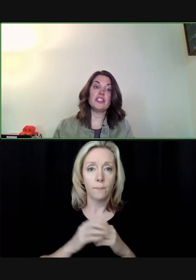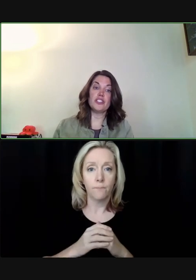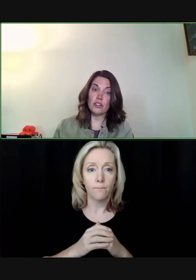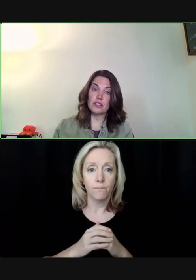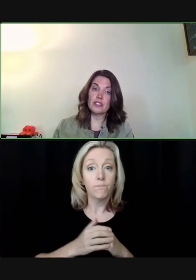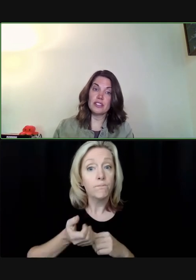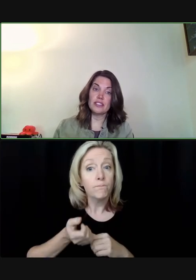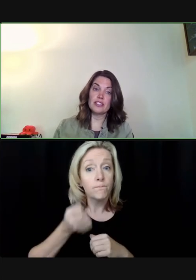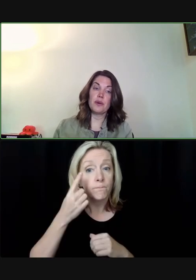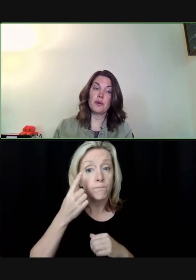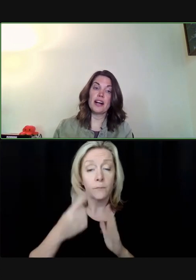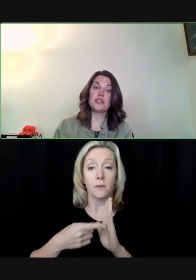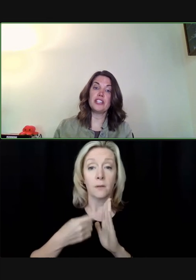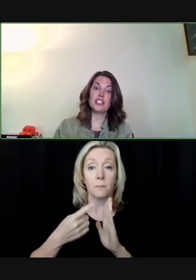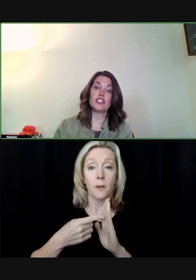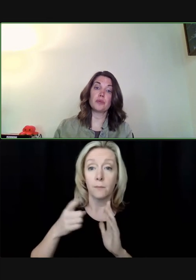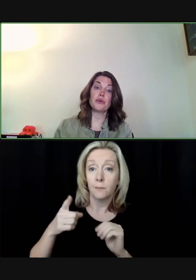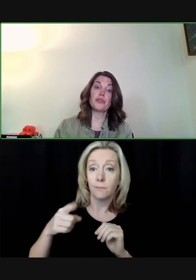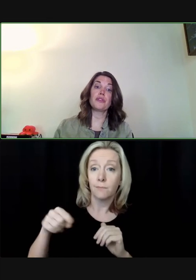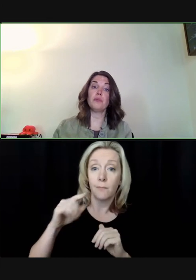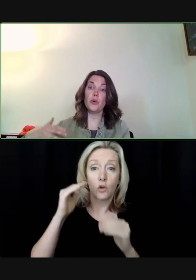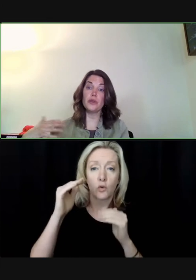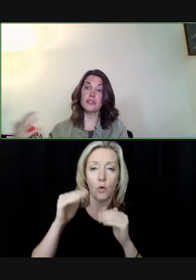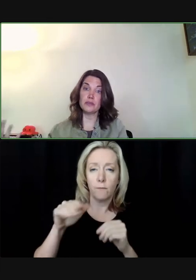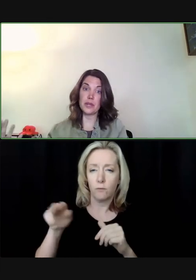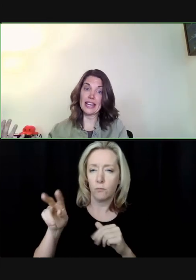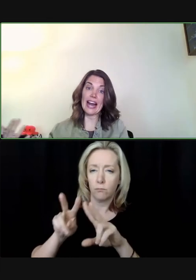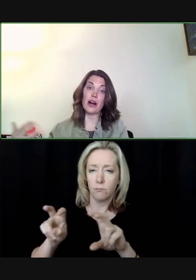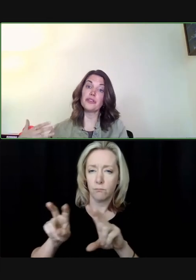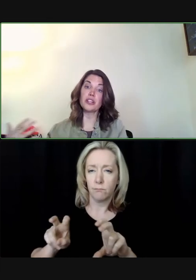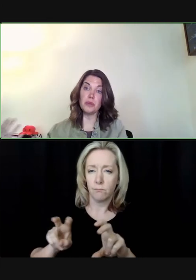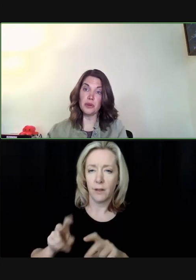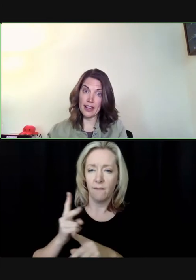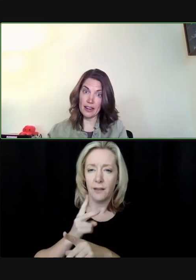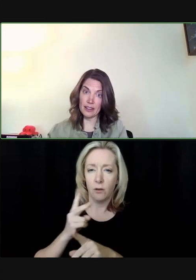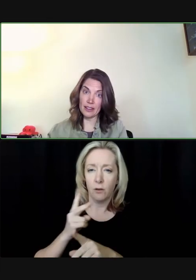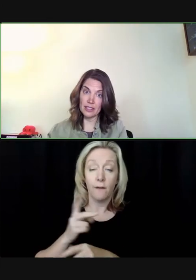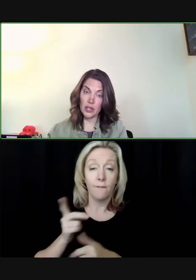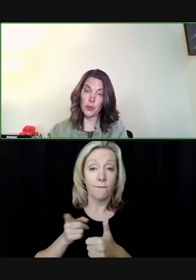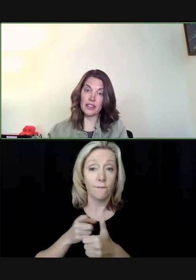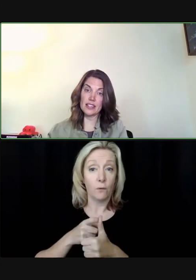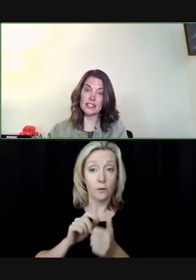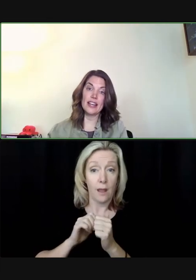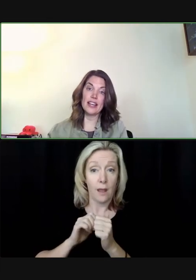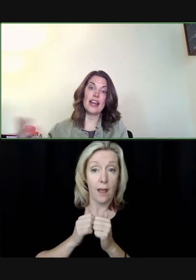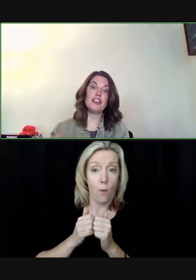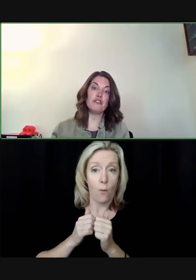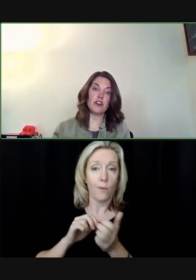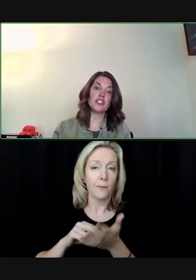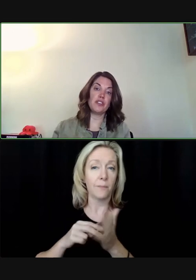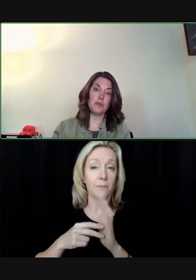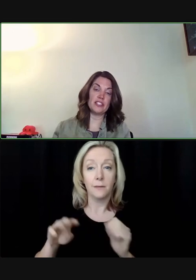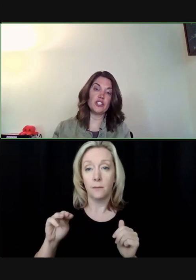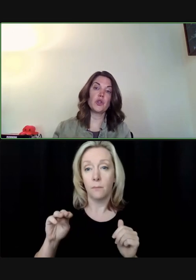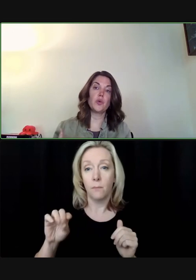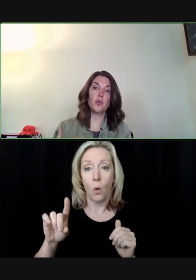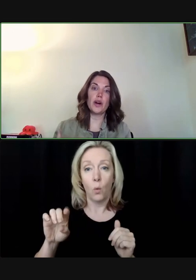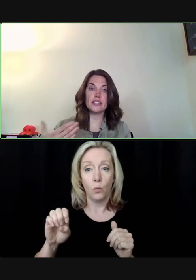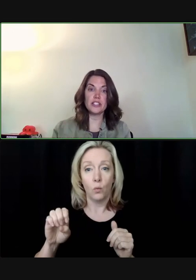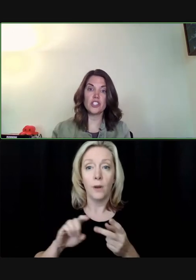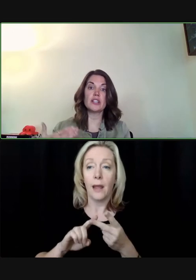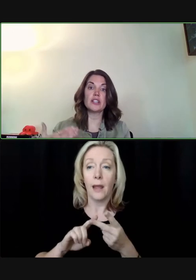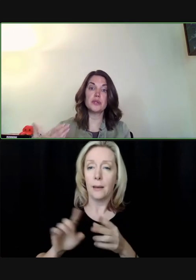it's up to the adults to possibly need to interpret the mode, meaning how they're communicating with us, and the function of the